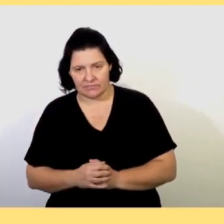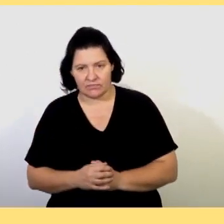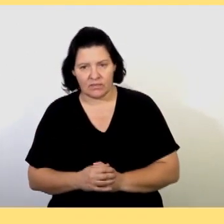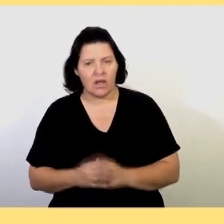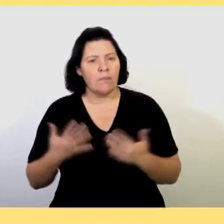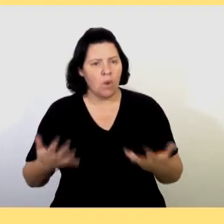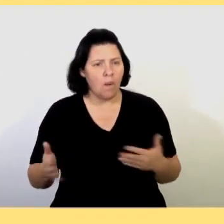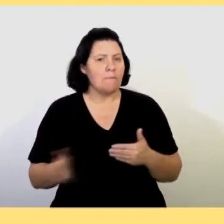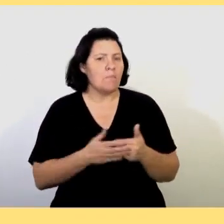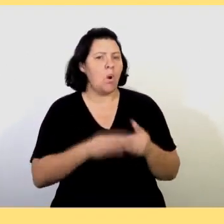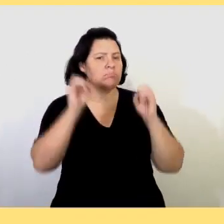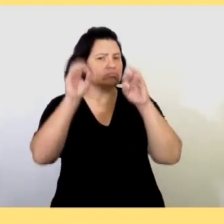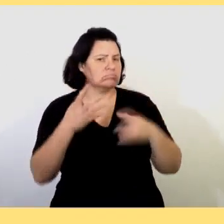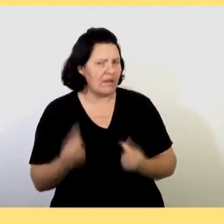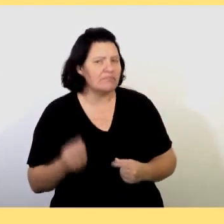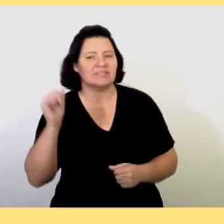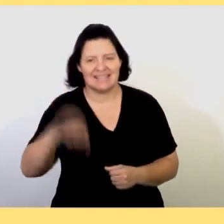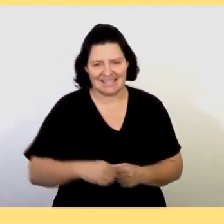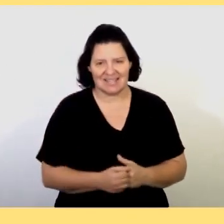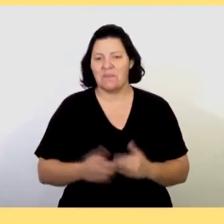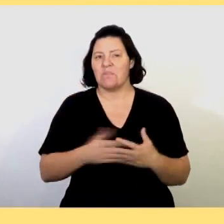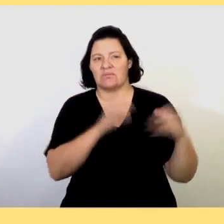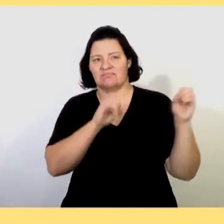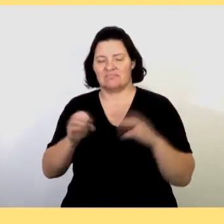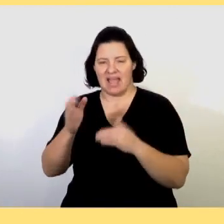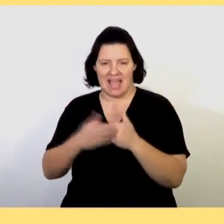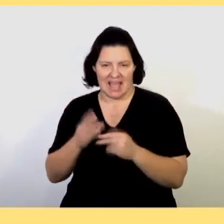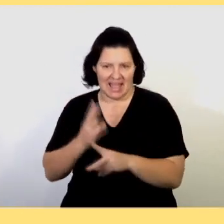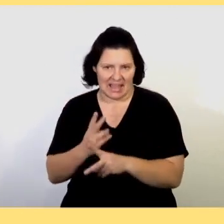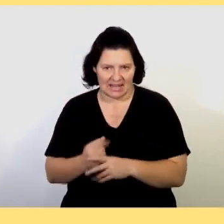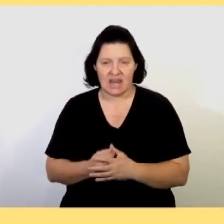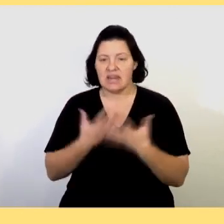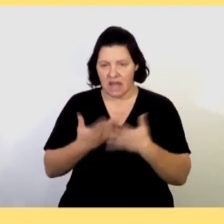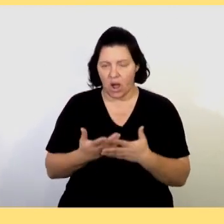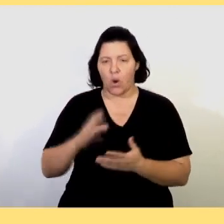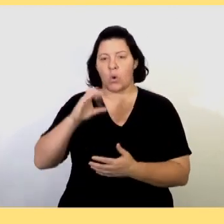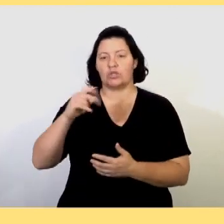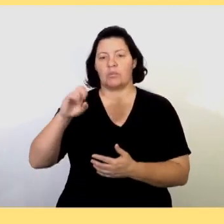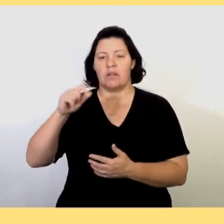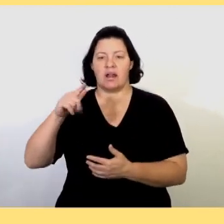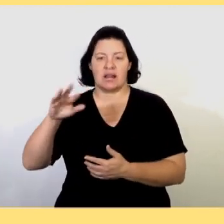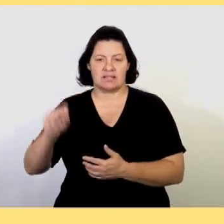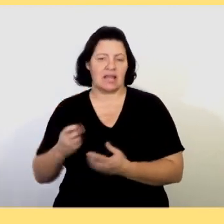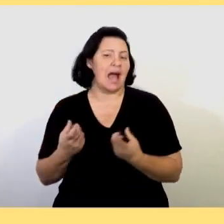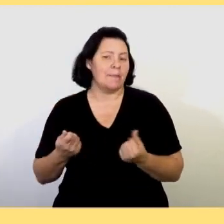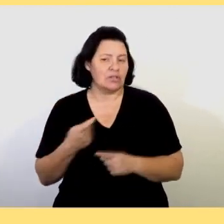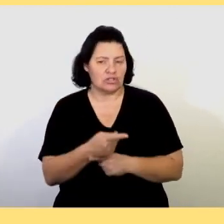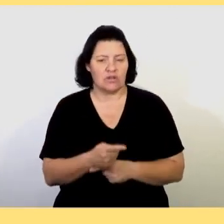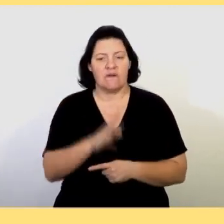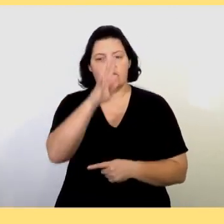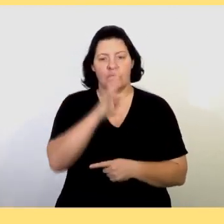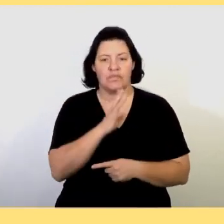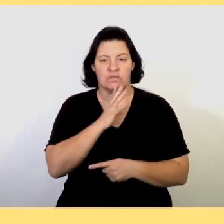194,750. Do I still have more posting to do? Yes, let's go and post again. So I'm going to post now to my consumables, and how much was